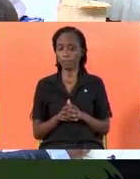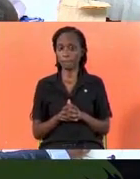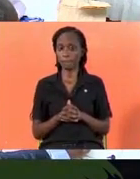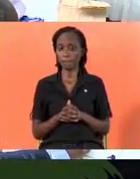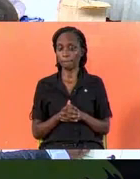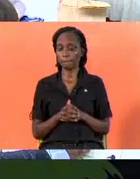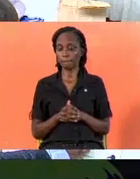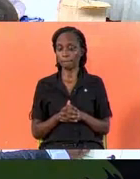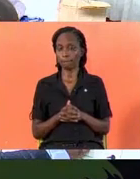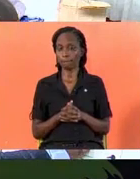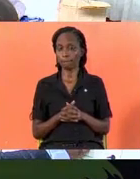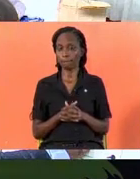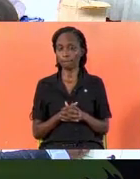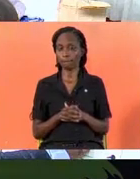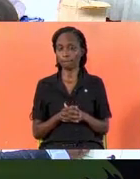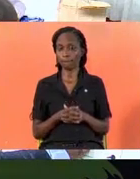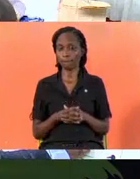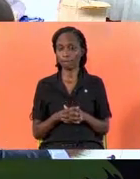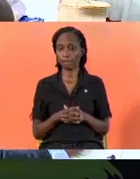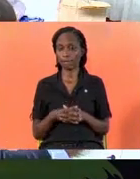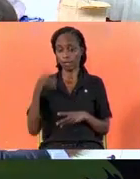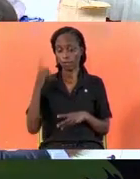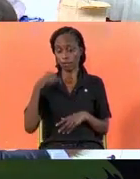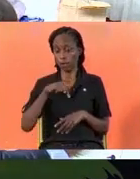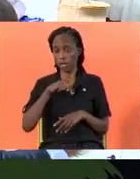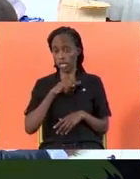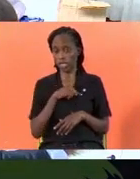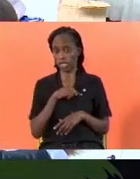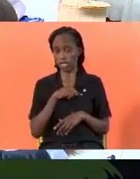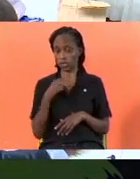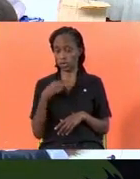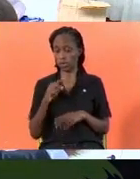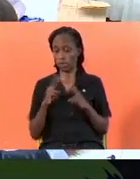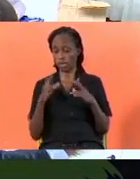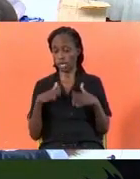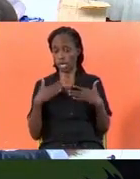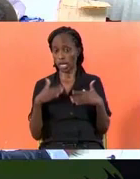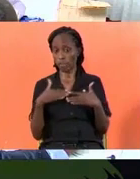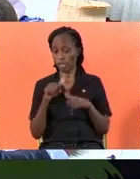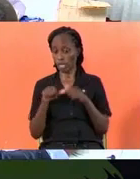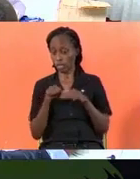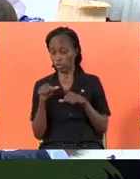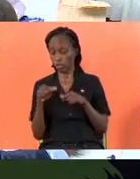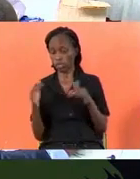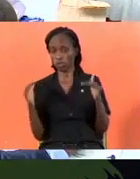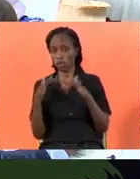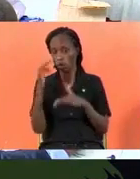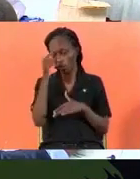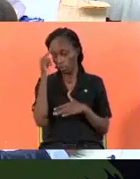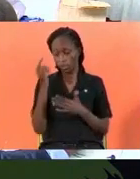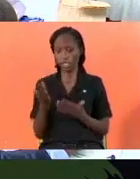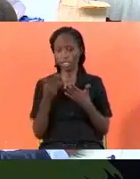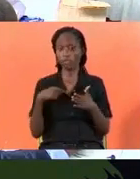Angolan government, not by the politics. And for us, as Ajudeca, we're very happy about the holding of this conference because it gave